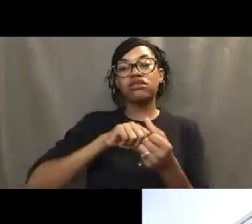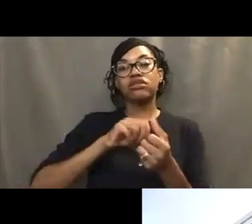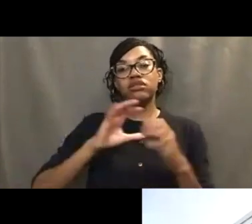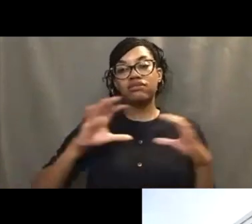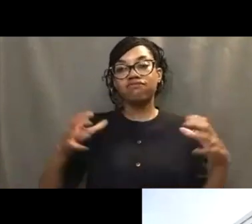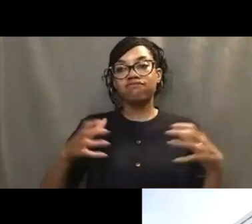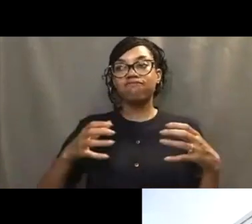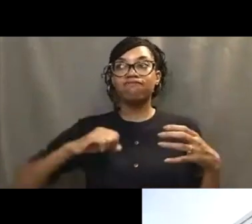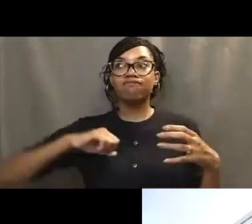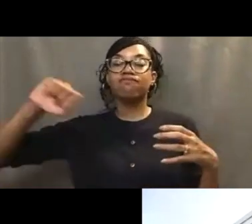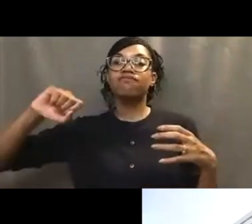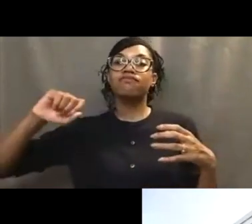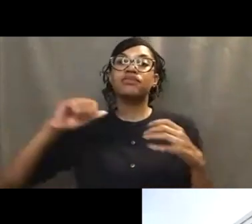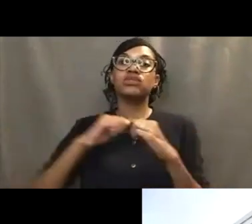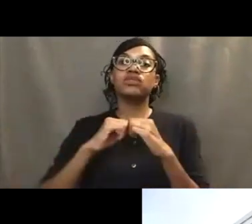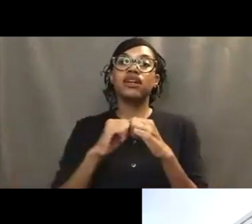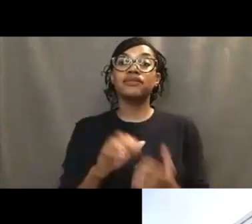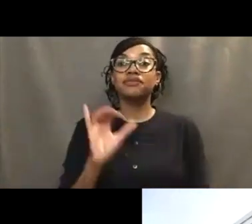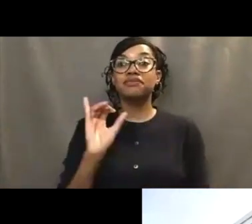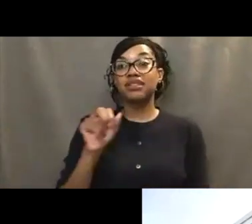That's the work.